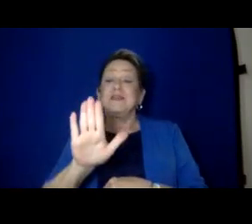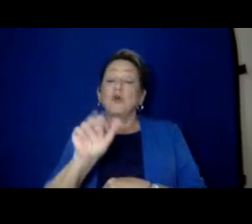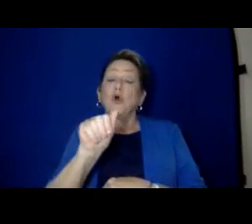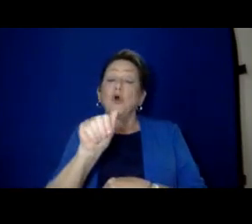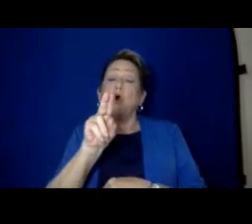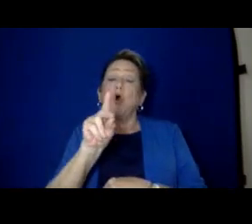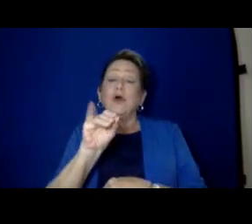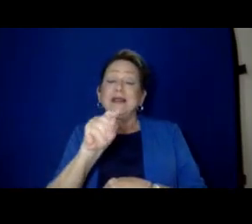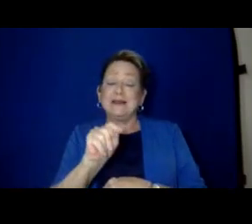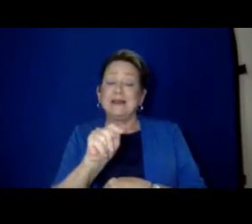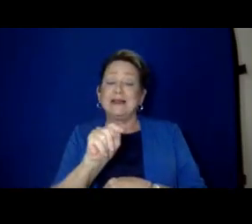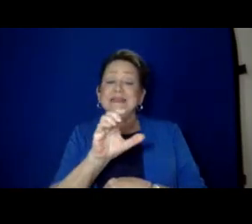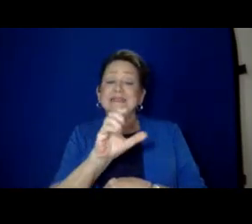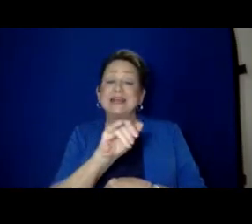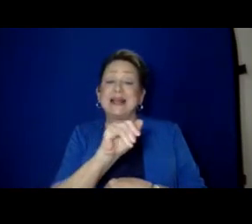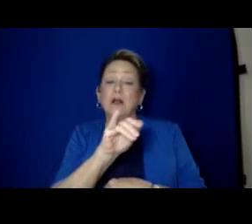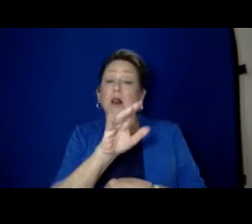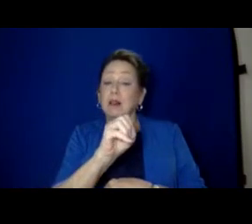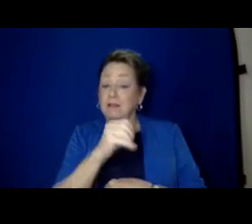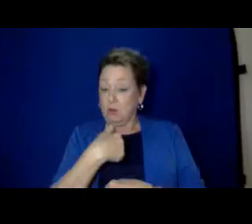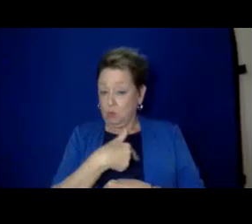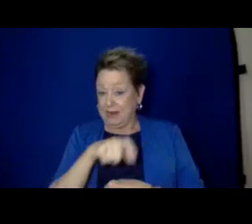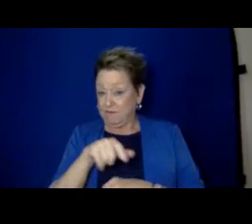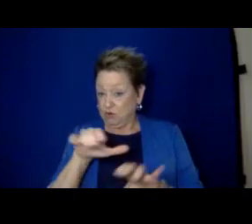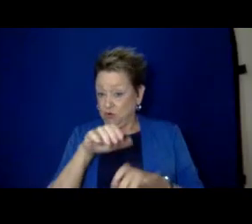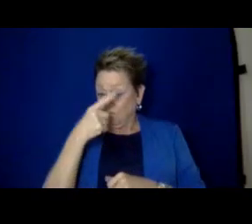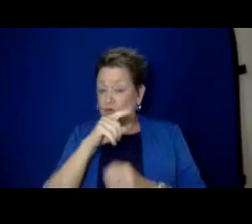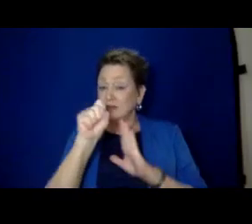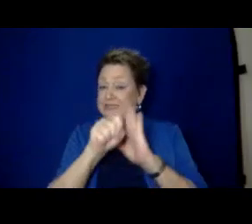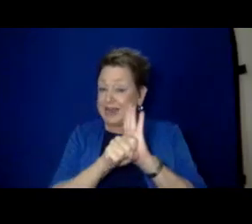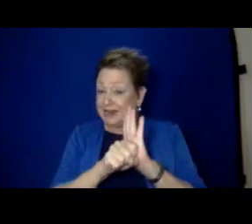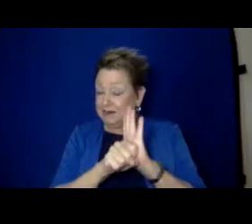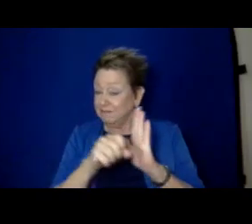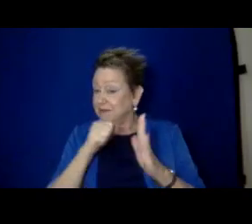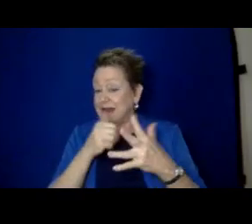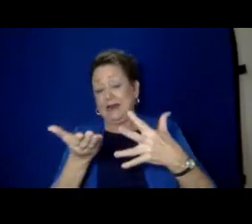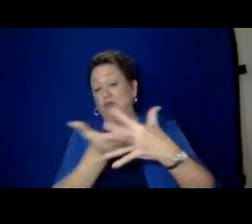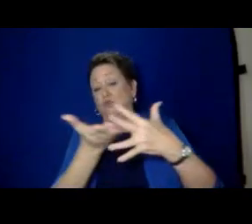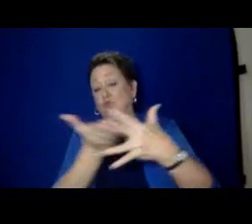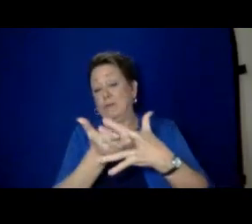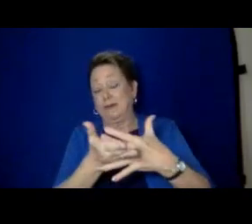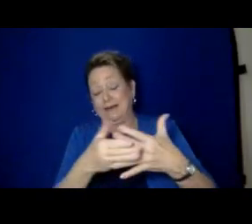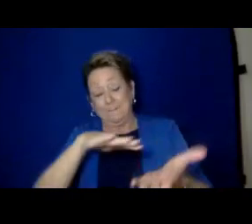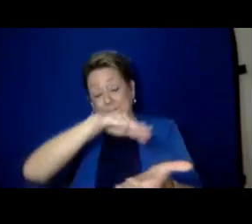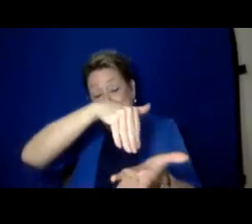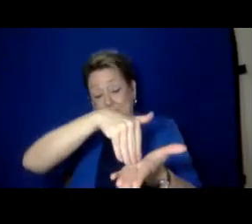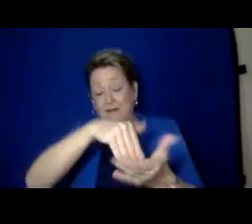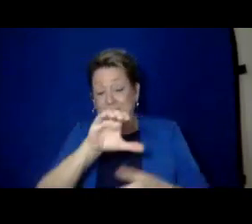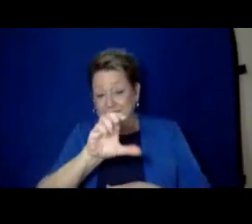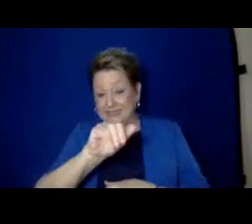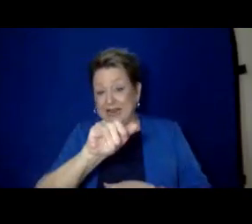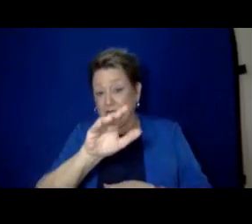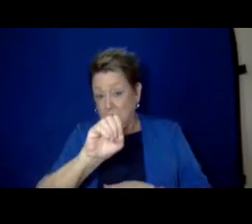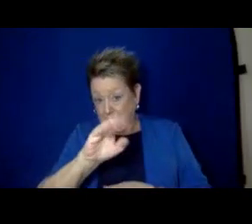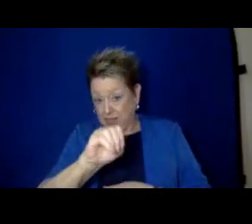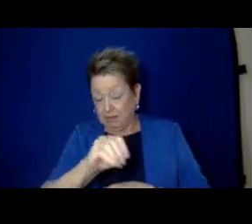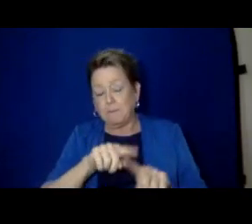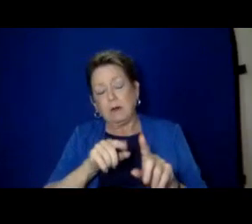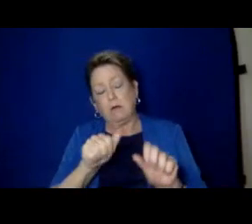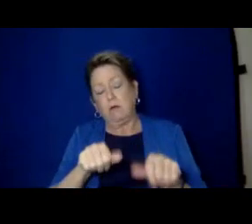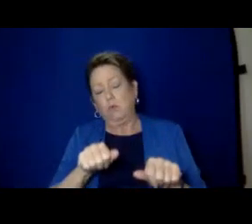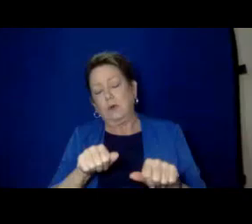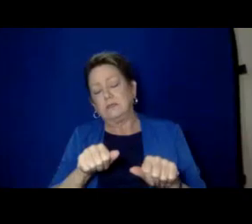audit cycles that we have to do for our state audit compliance to make sure we don't have any interruptions in the middle of of a cycle. But of course, we always maintain